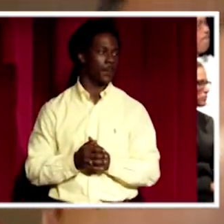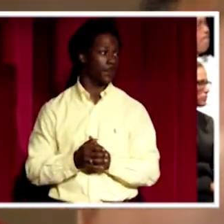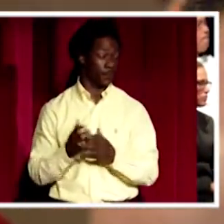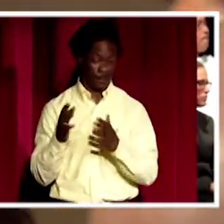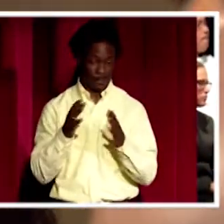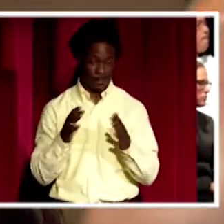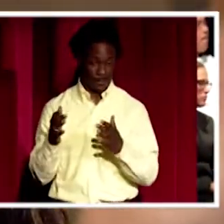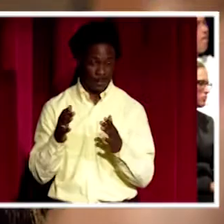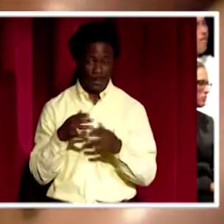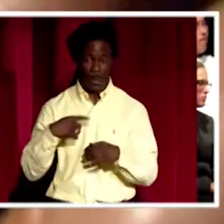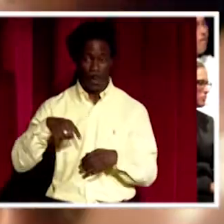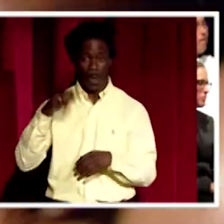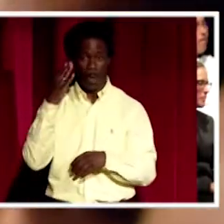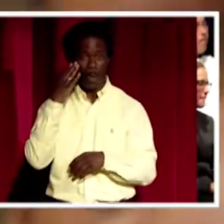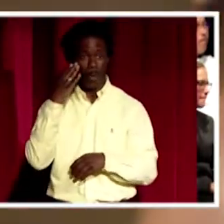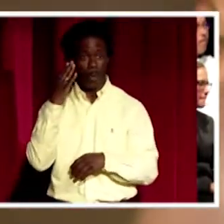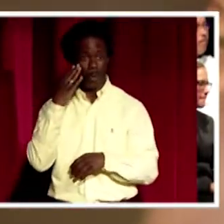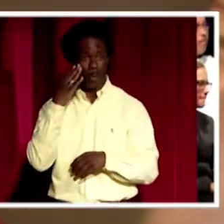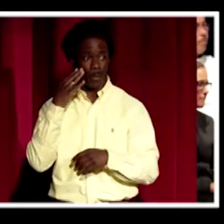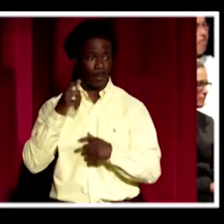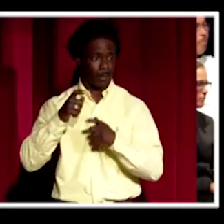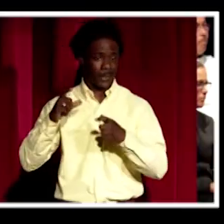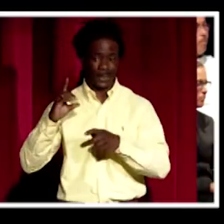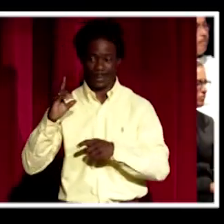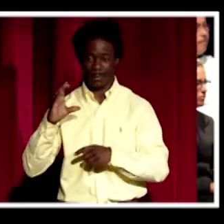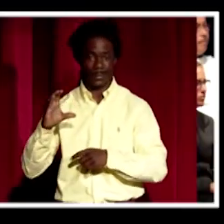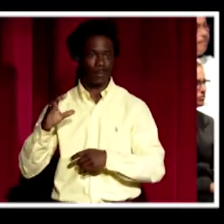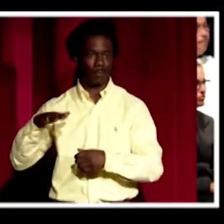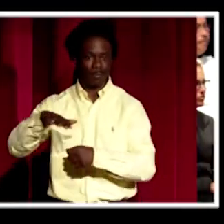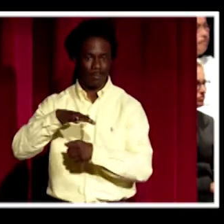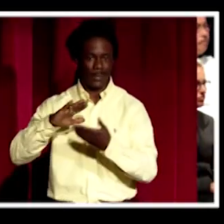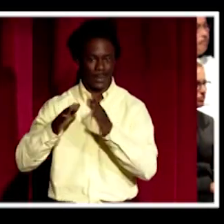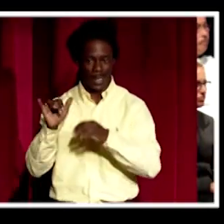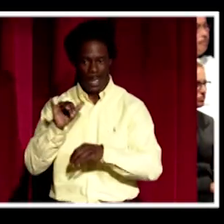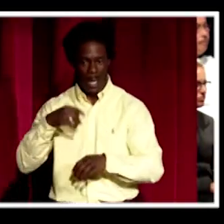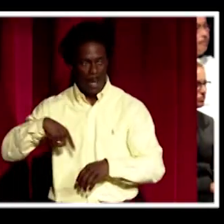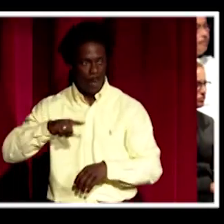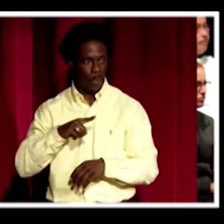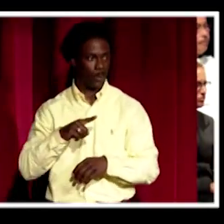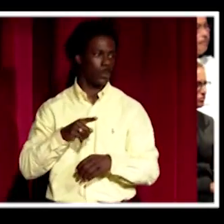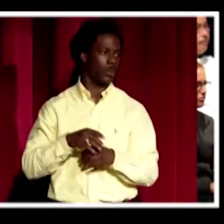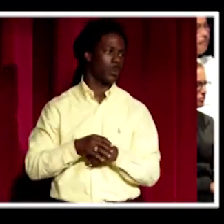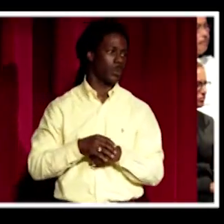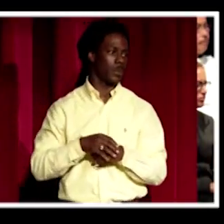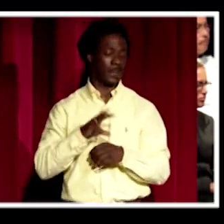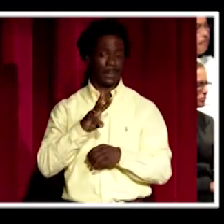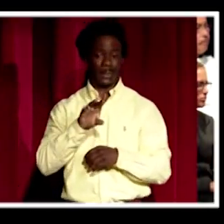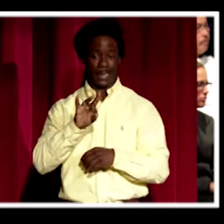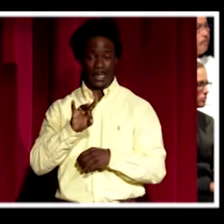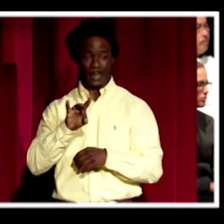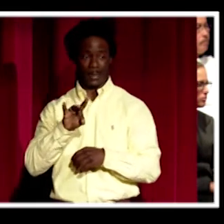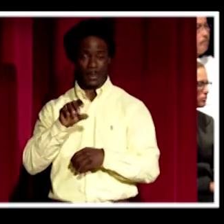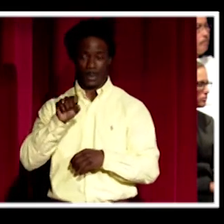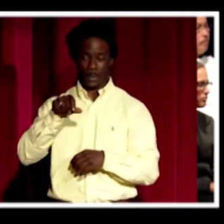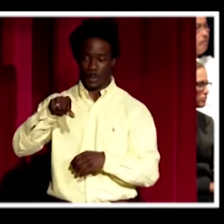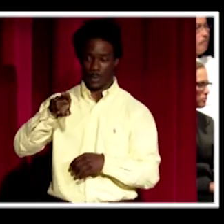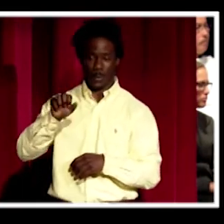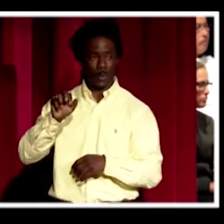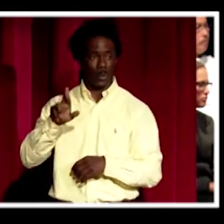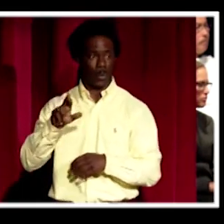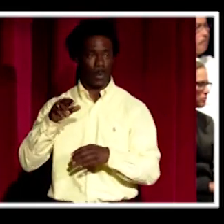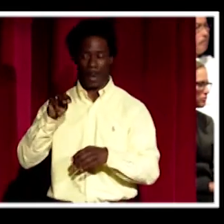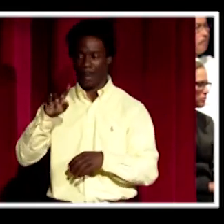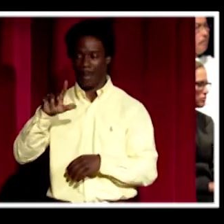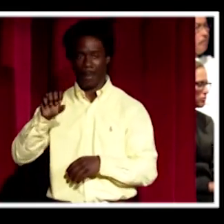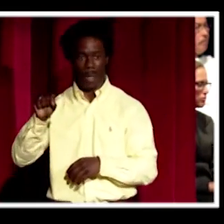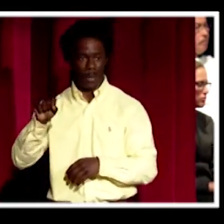We all know that in a hot city like ours, one that encompasses a mere 68 square miles, solving the affordable